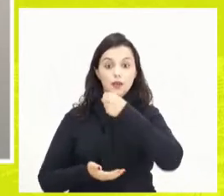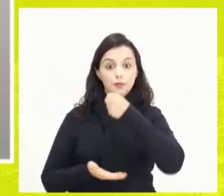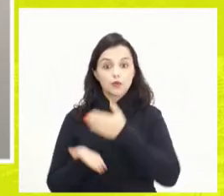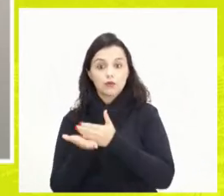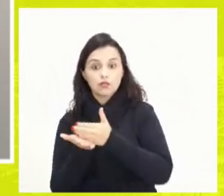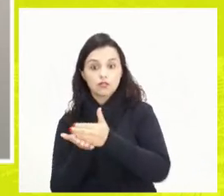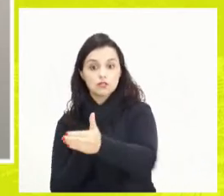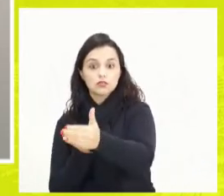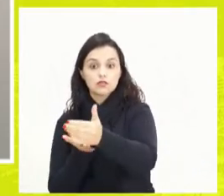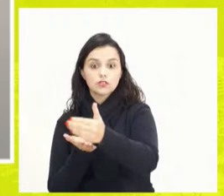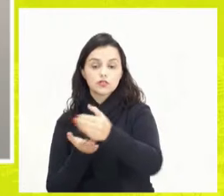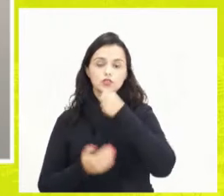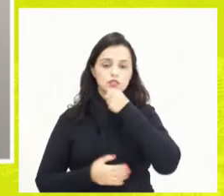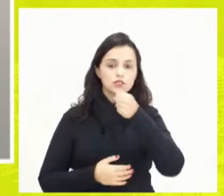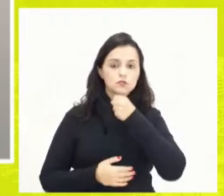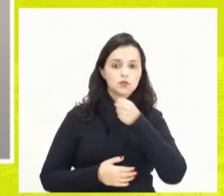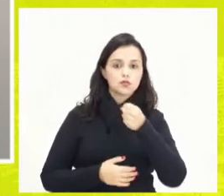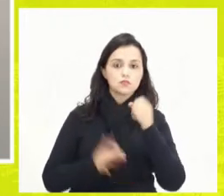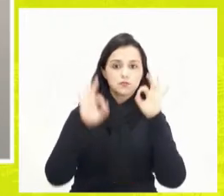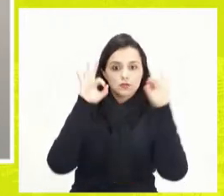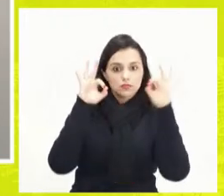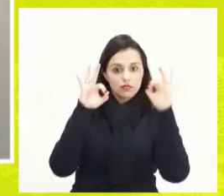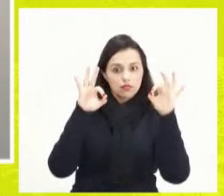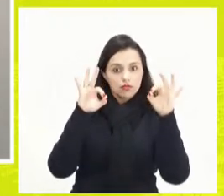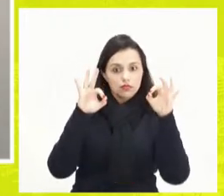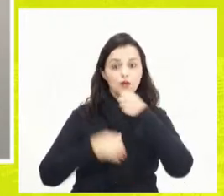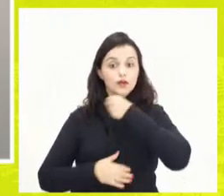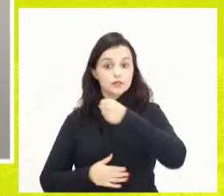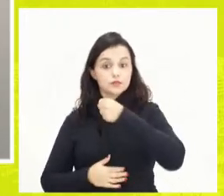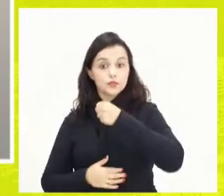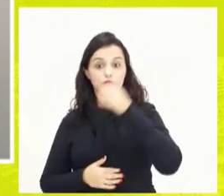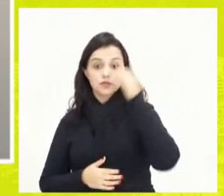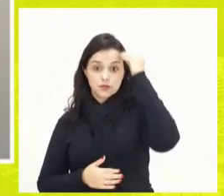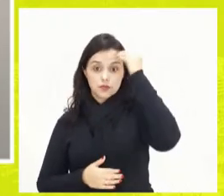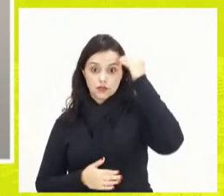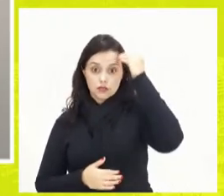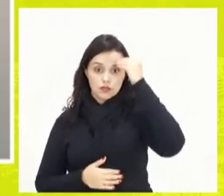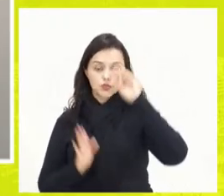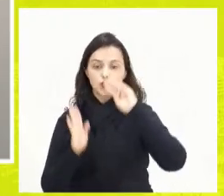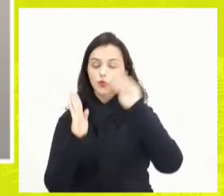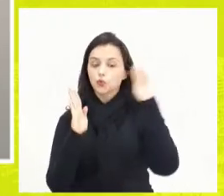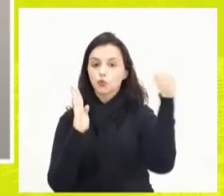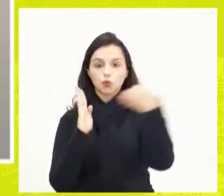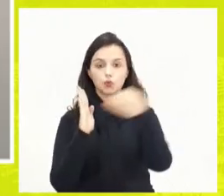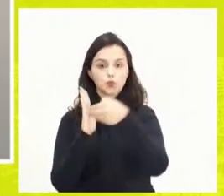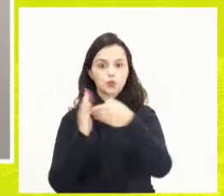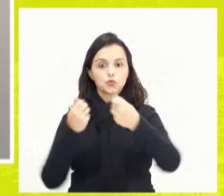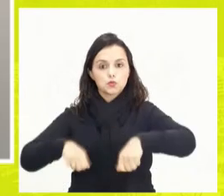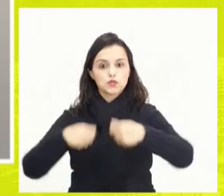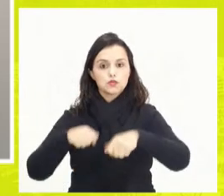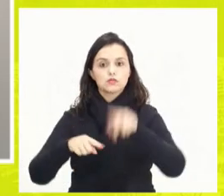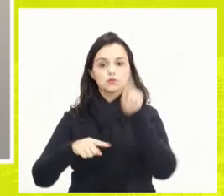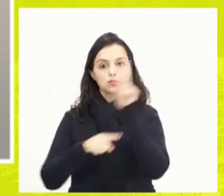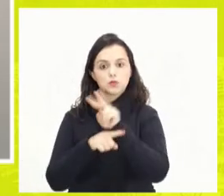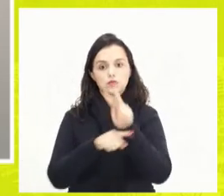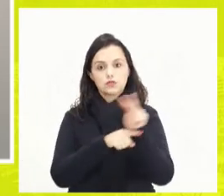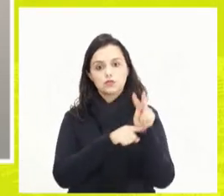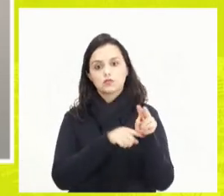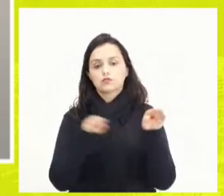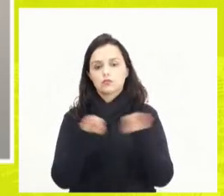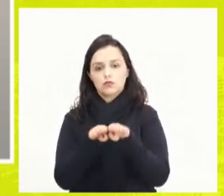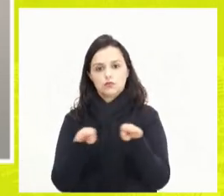who's just starting if it's a special experience reporter people must be protected in equal ways and